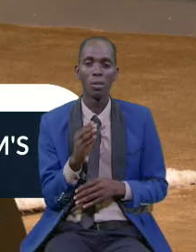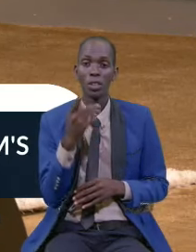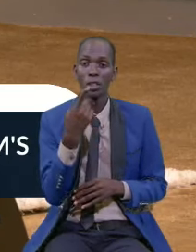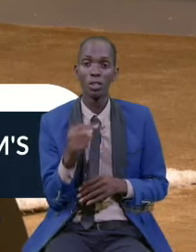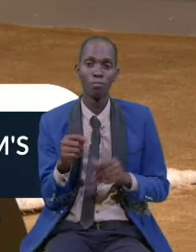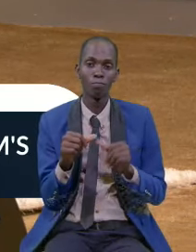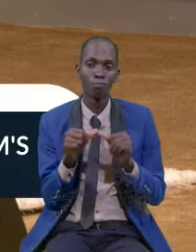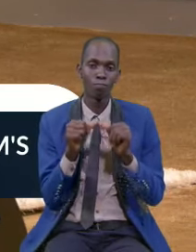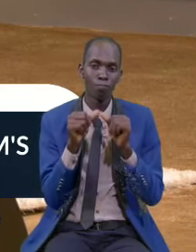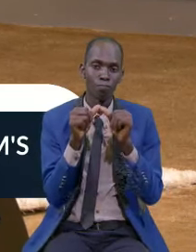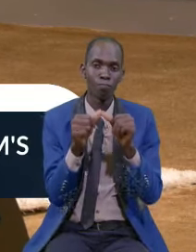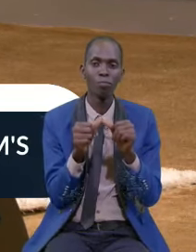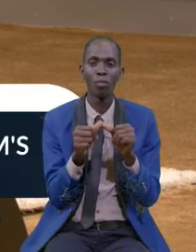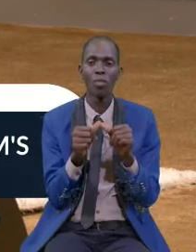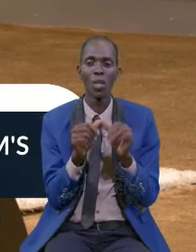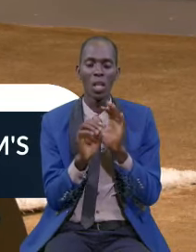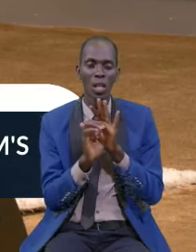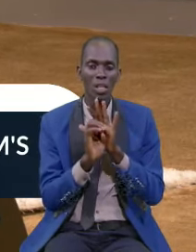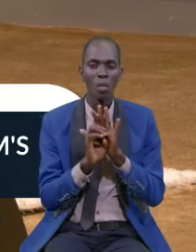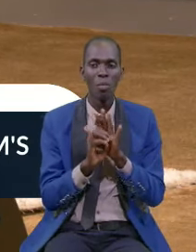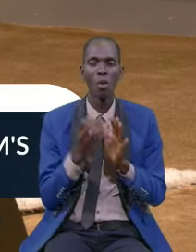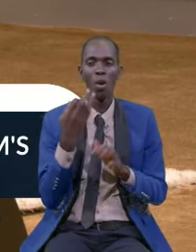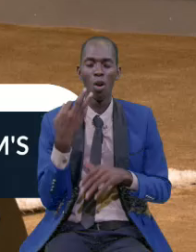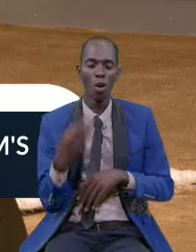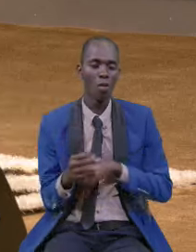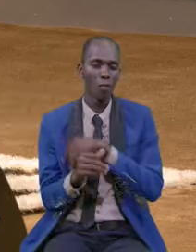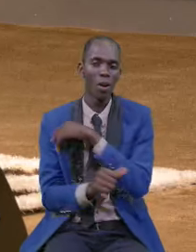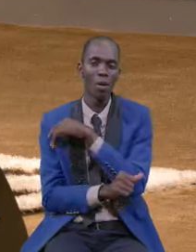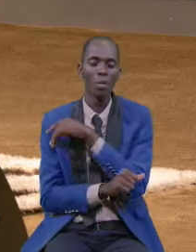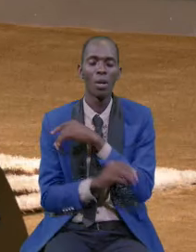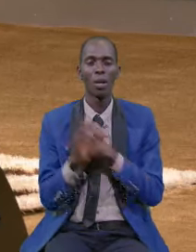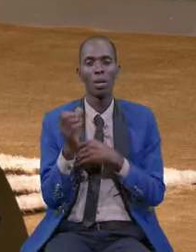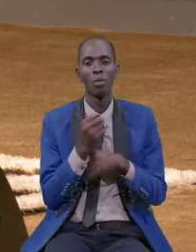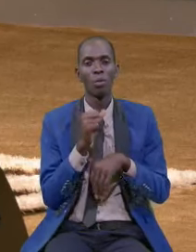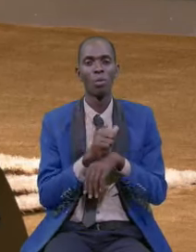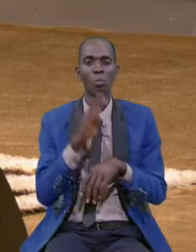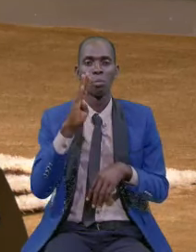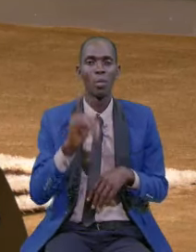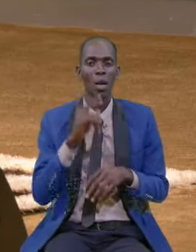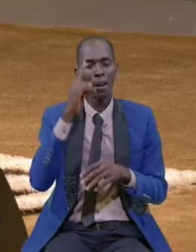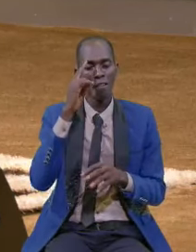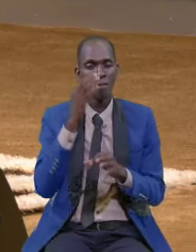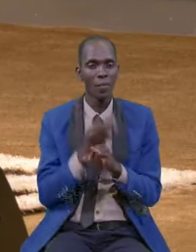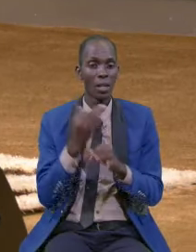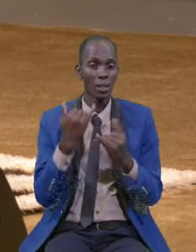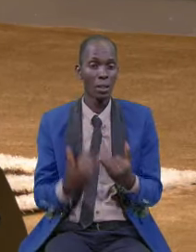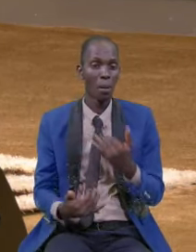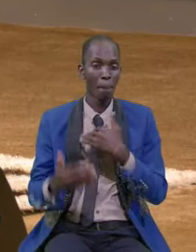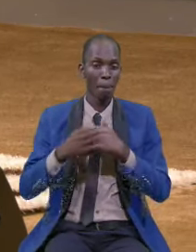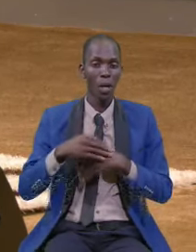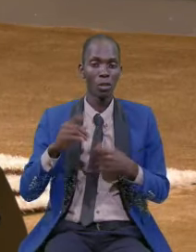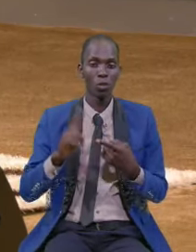example of Abraham's walk by faith. Let's look at number one. Number one,